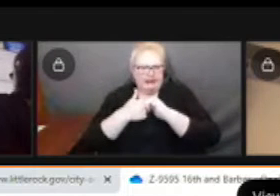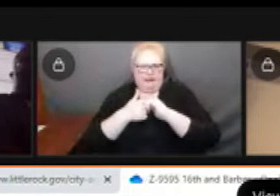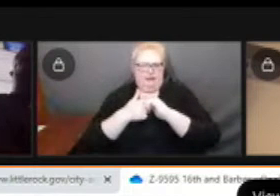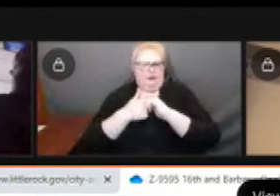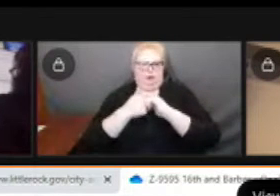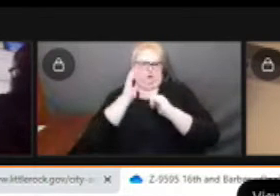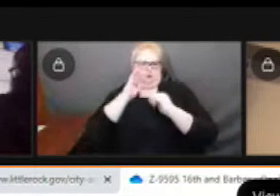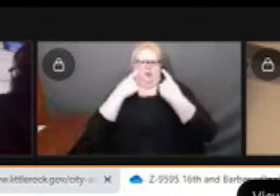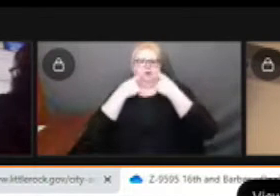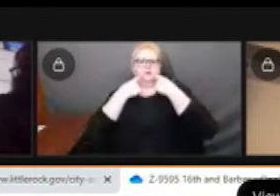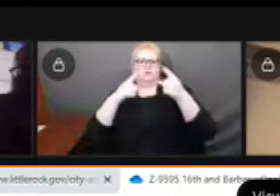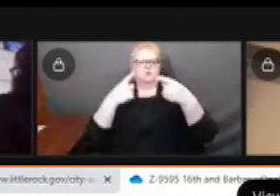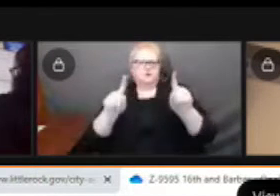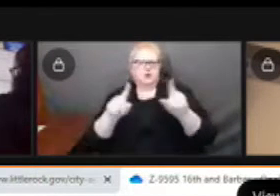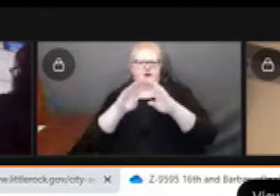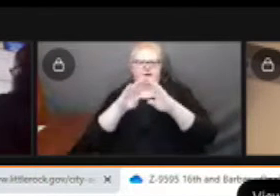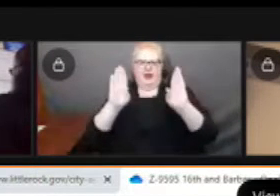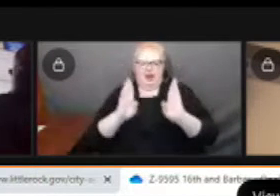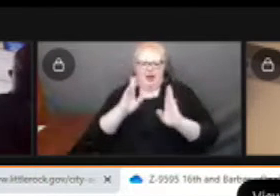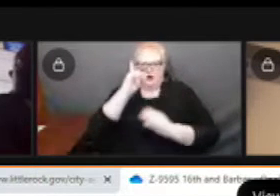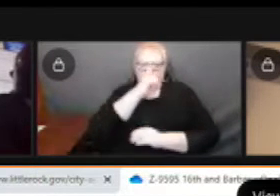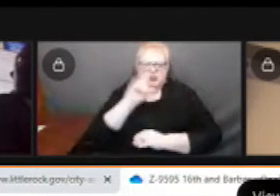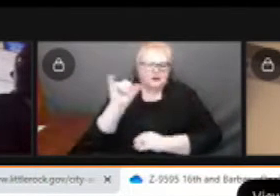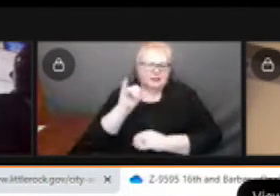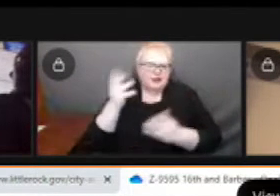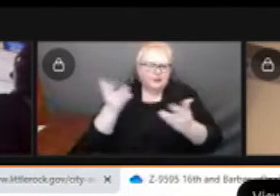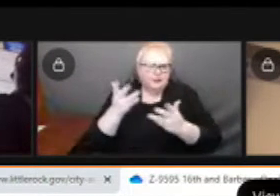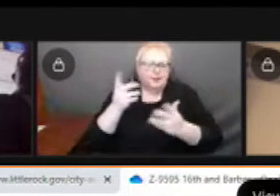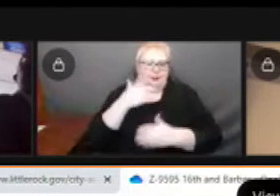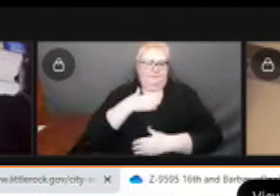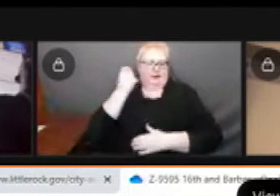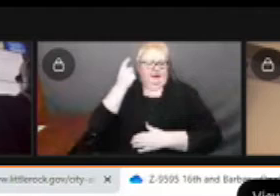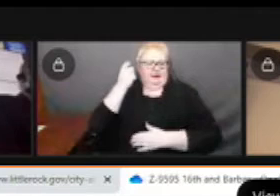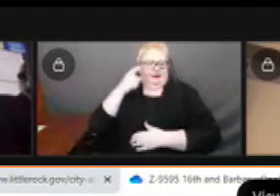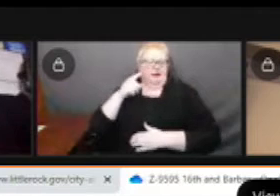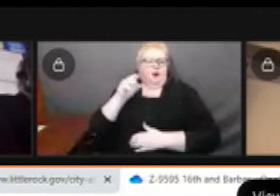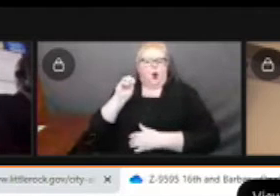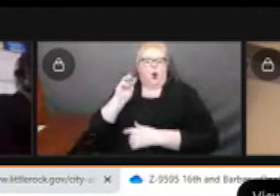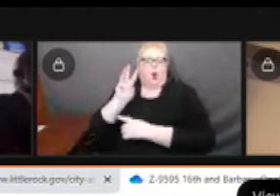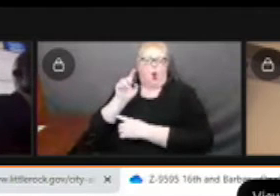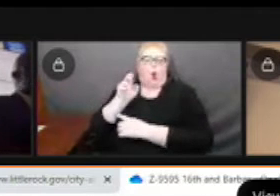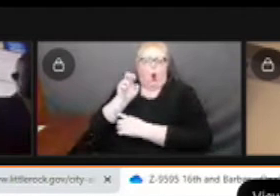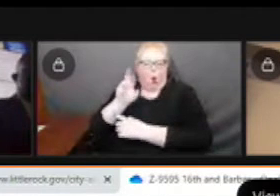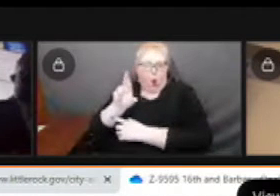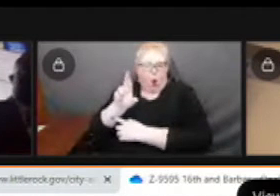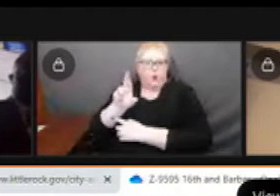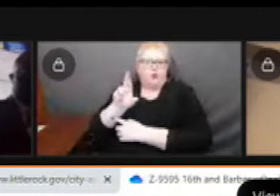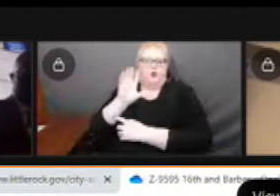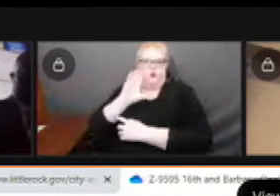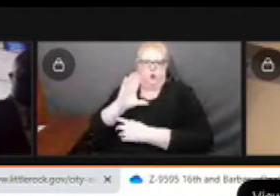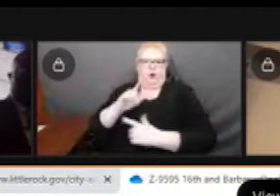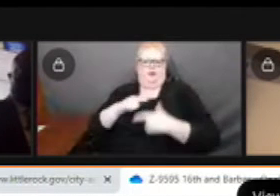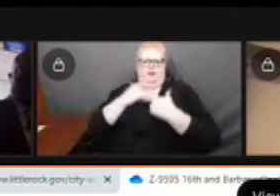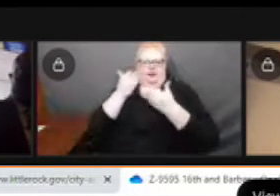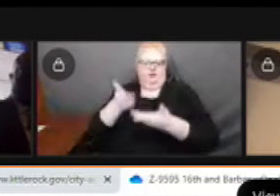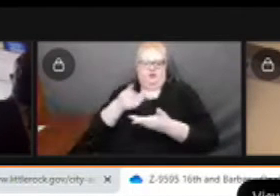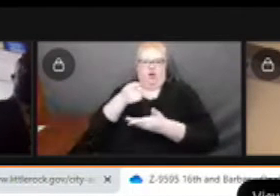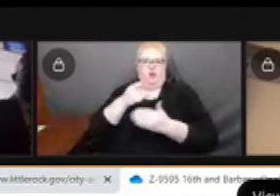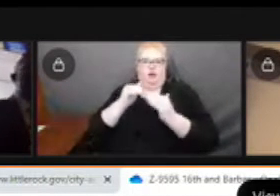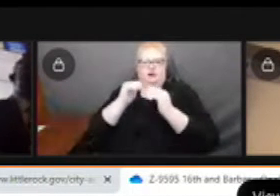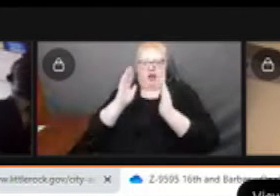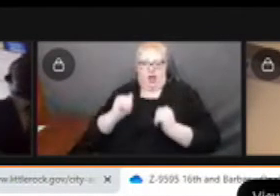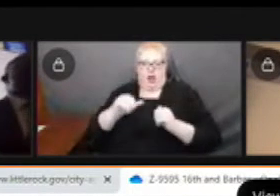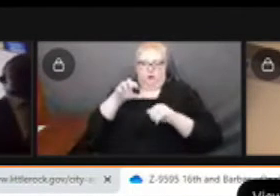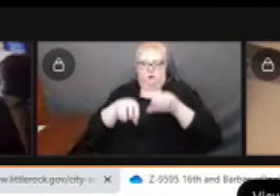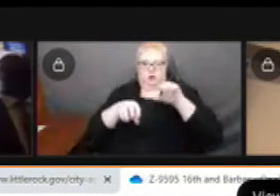the houses are going to look? It's my understanding that they will be owner occupied. You're going to sell these houses to individuals. Mm-hmm.